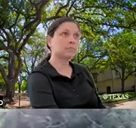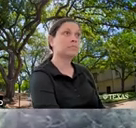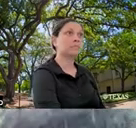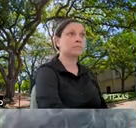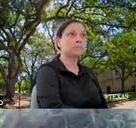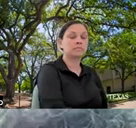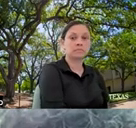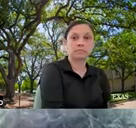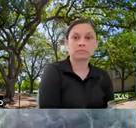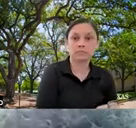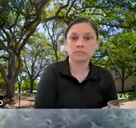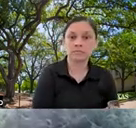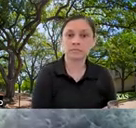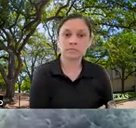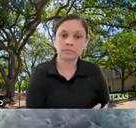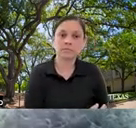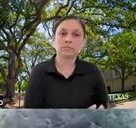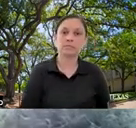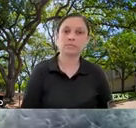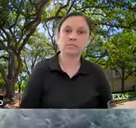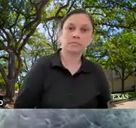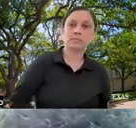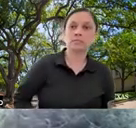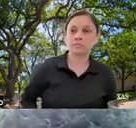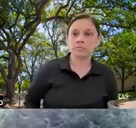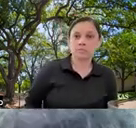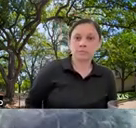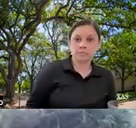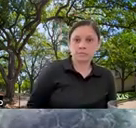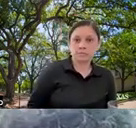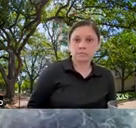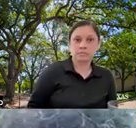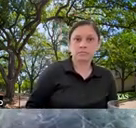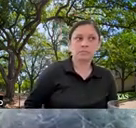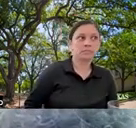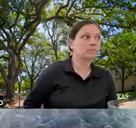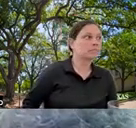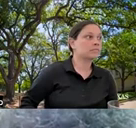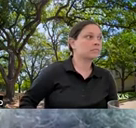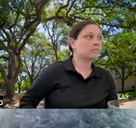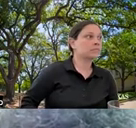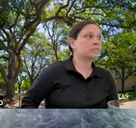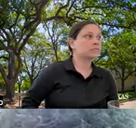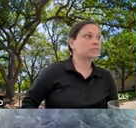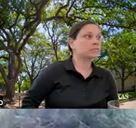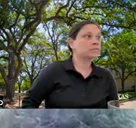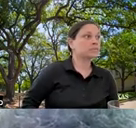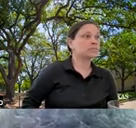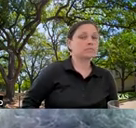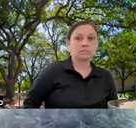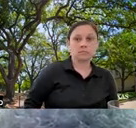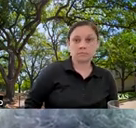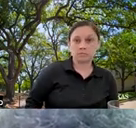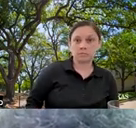council of parents, an advisory group. But really it was about involving families in the